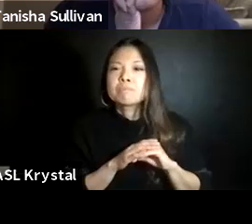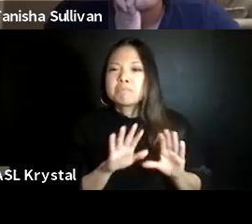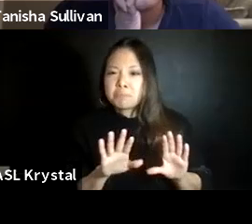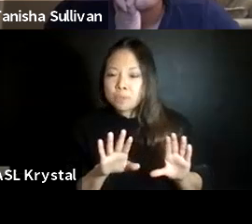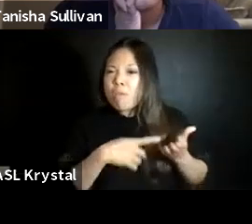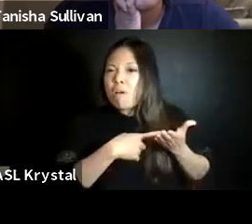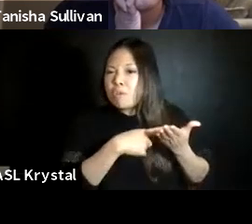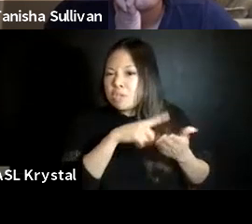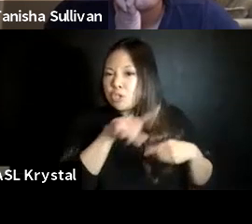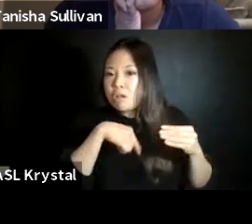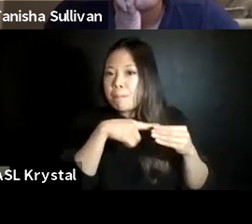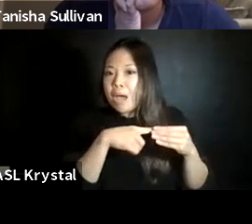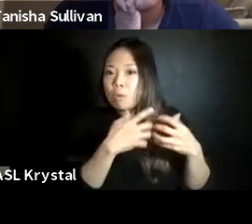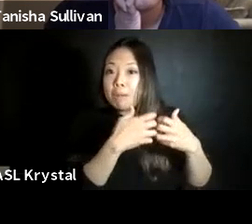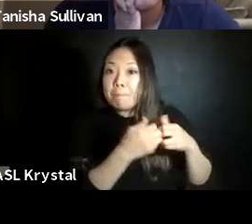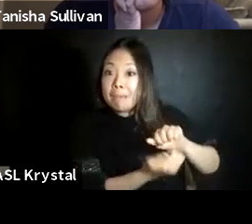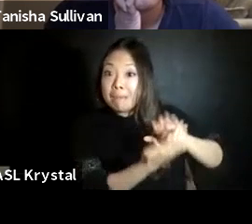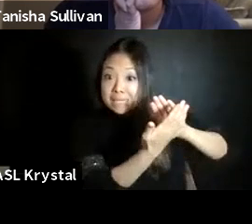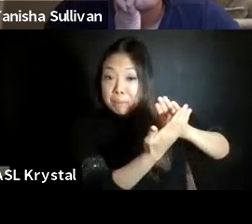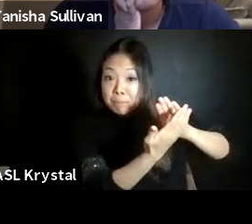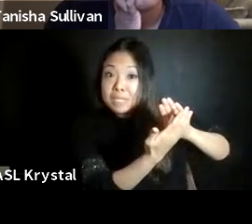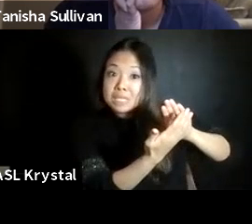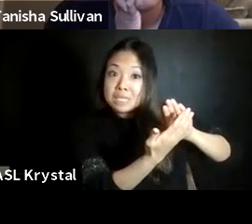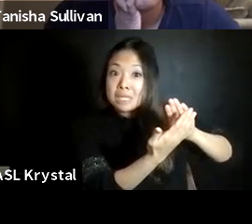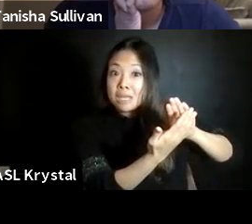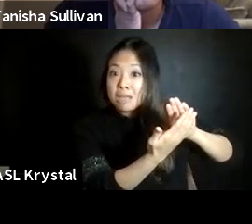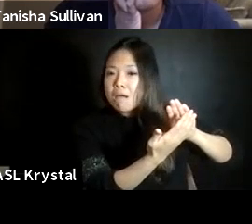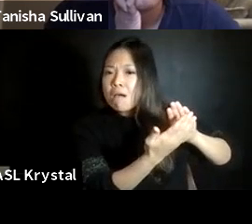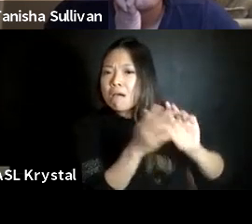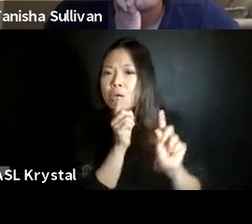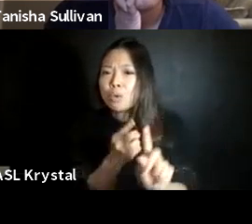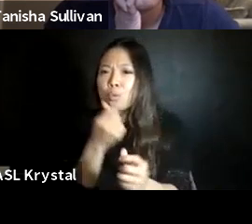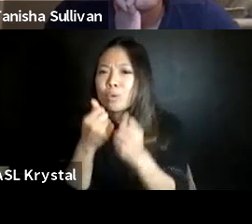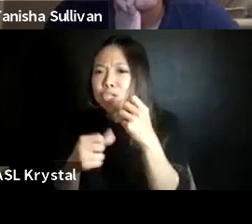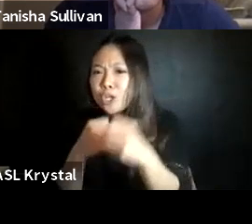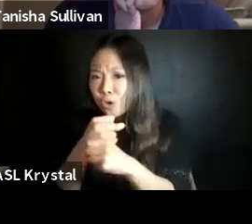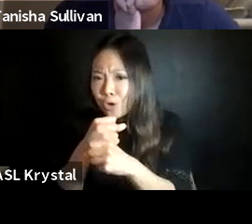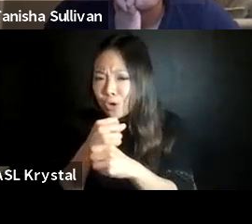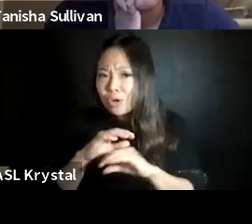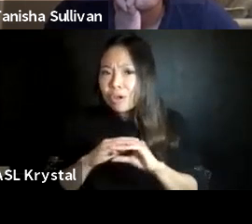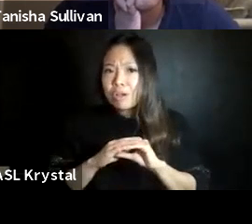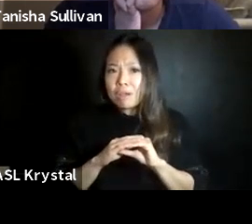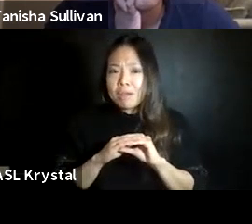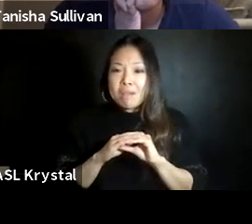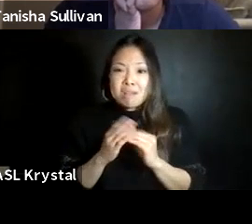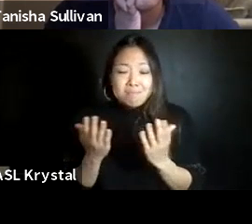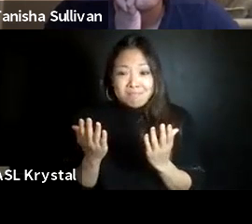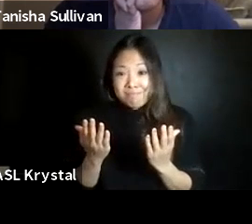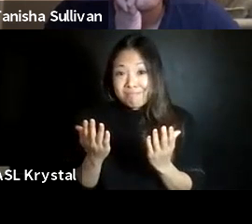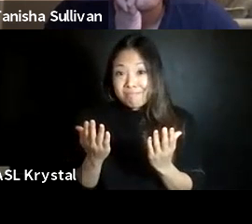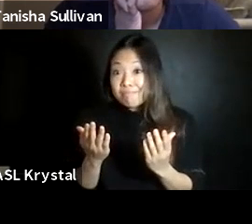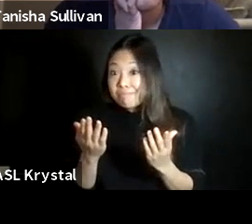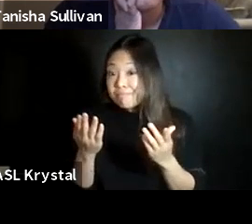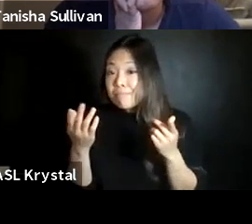is, mechanisms for really which year, which is actually material, because on